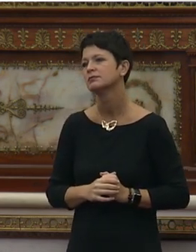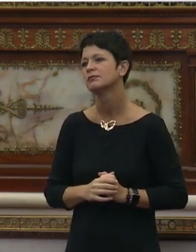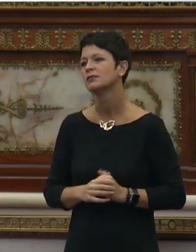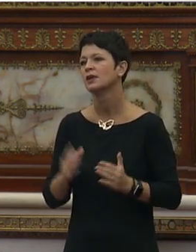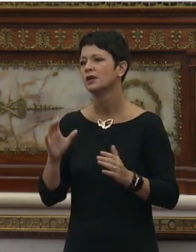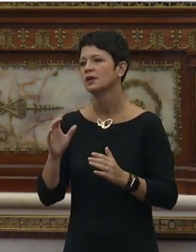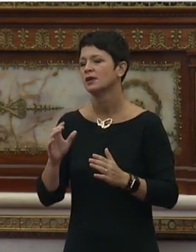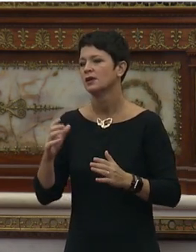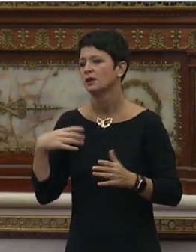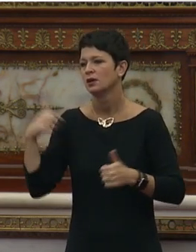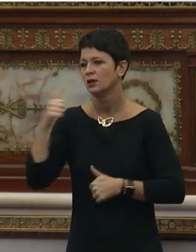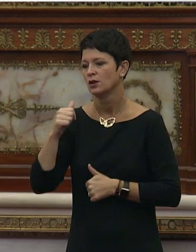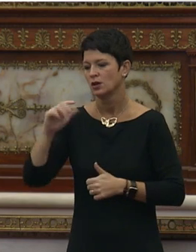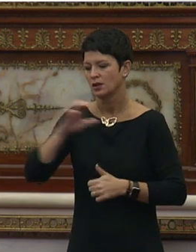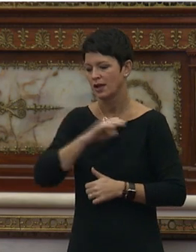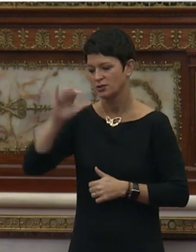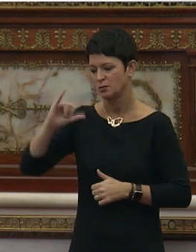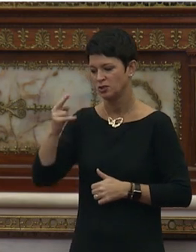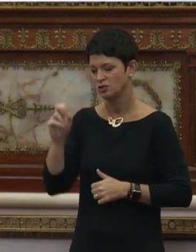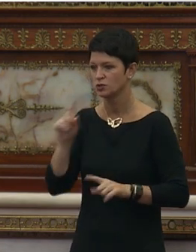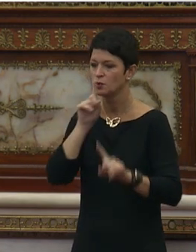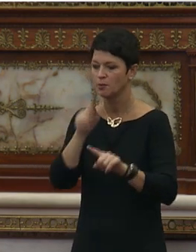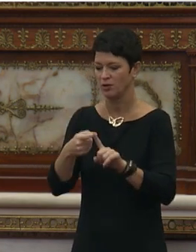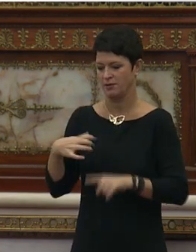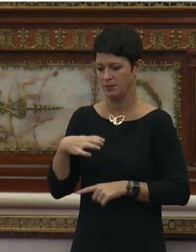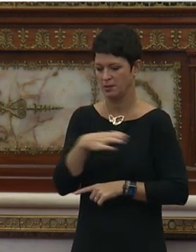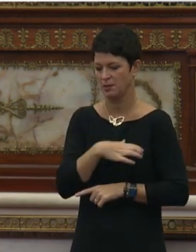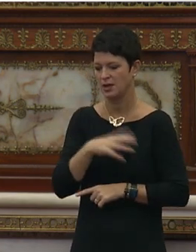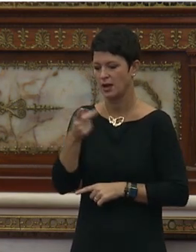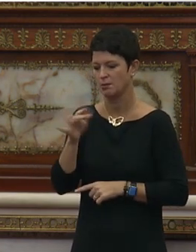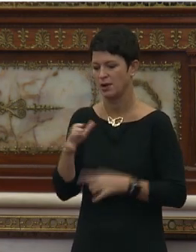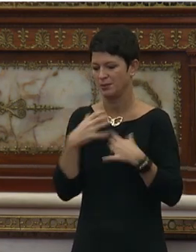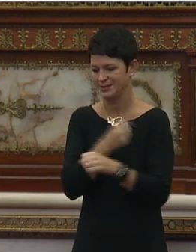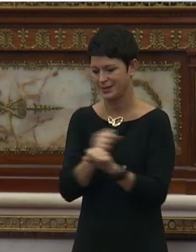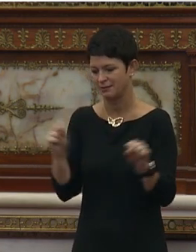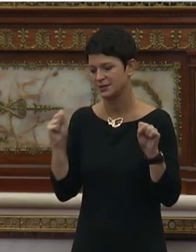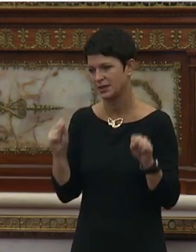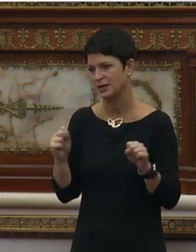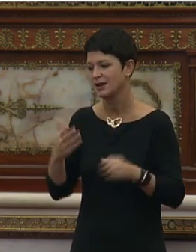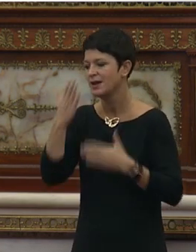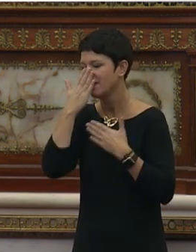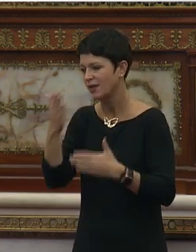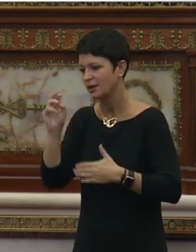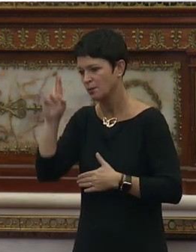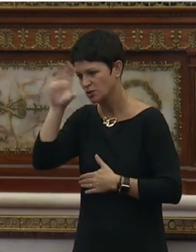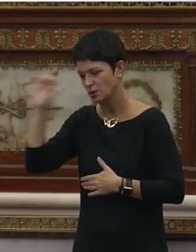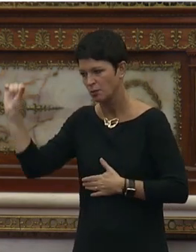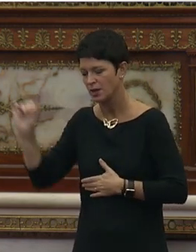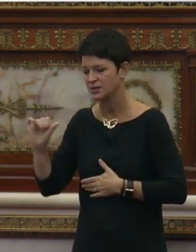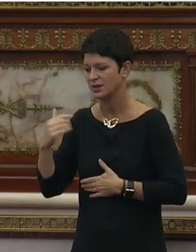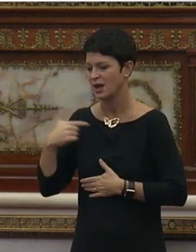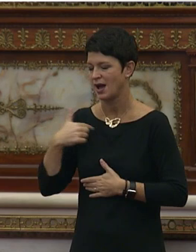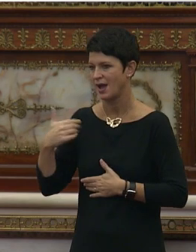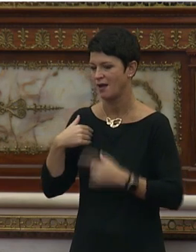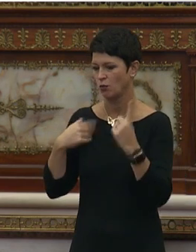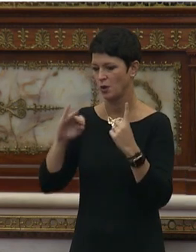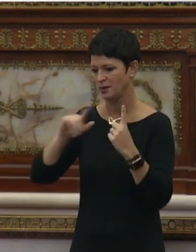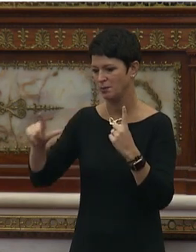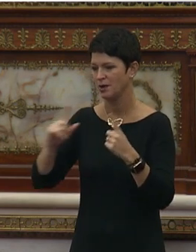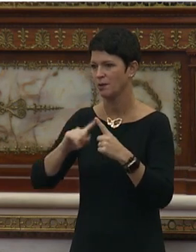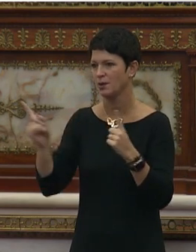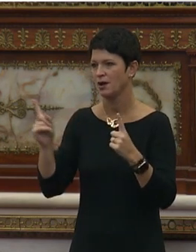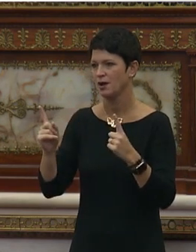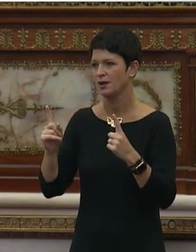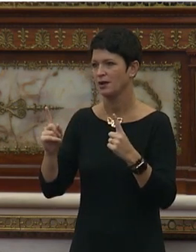Chair now recognizes Councilman Jones for a report from the Committee on Public Safety. Thank you, Mr. President. I have but one bill, but it was a